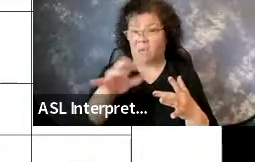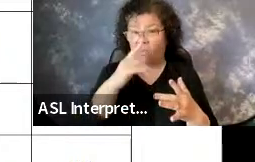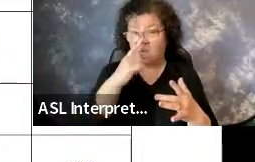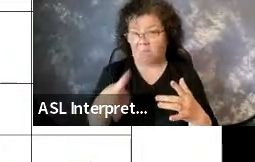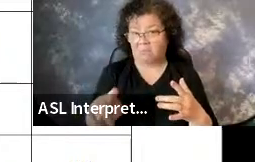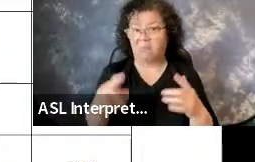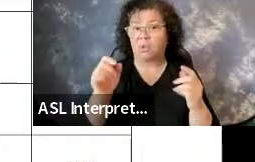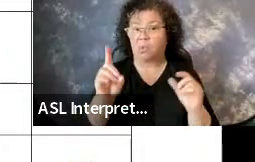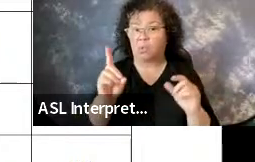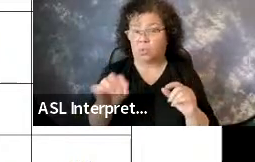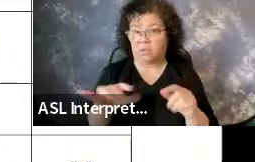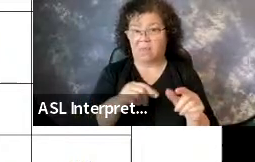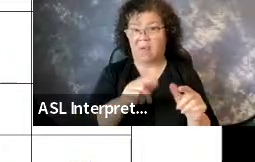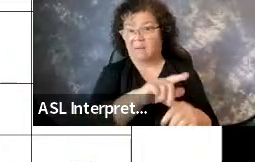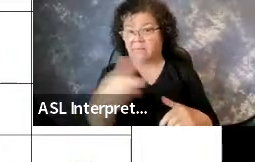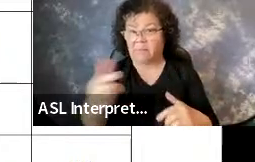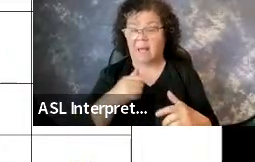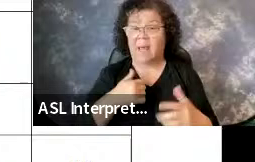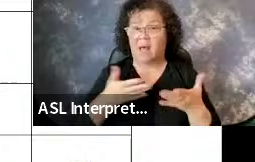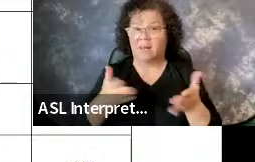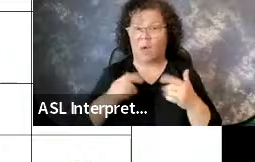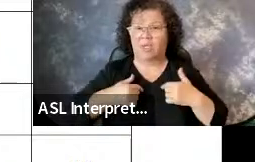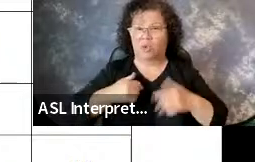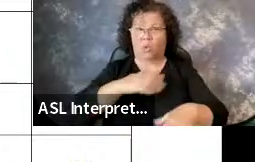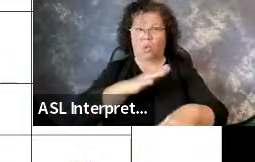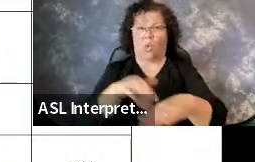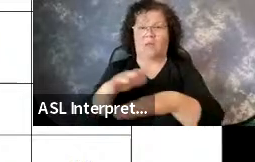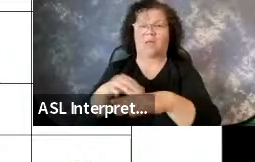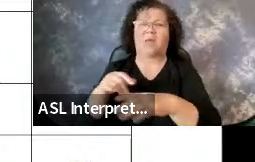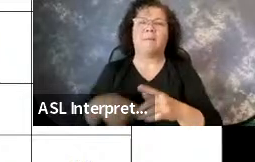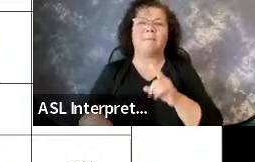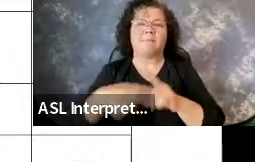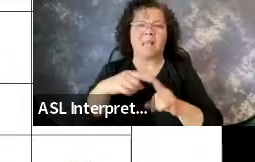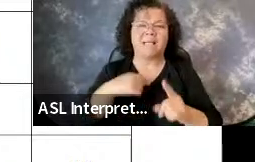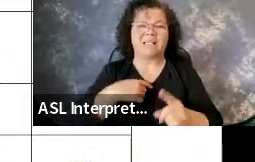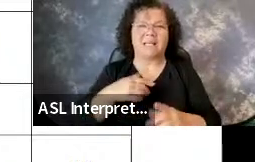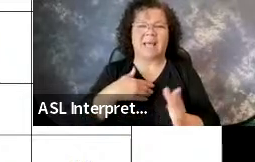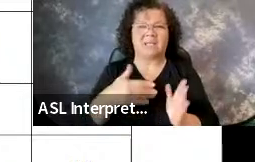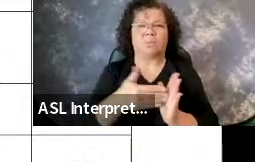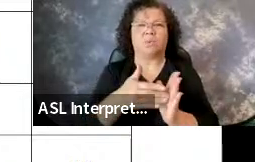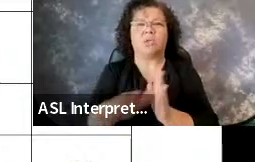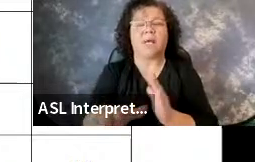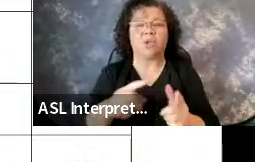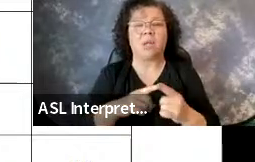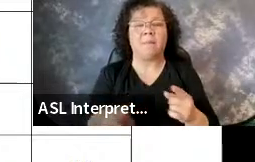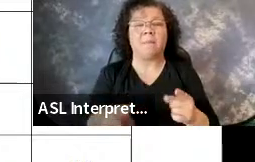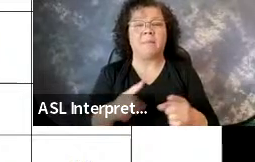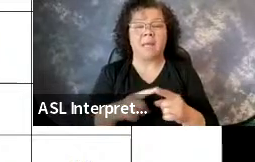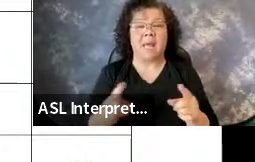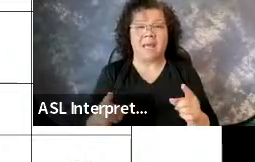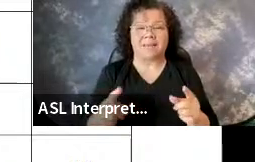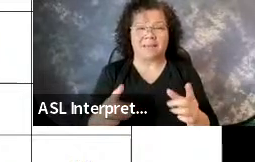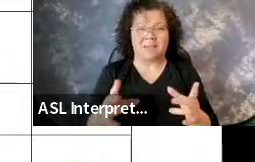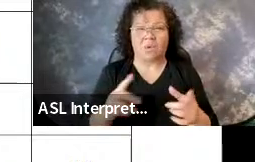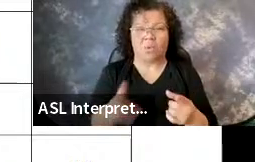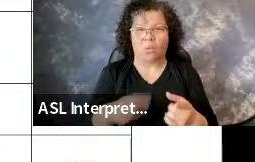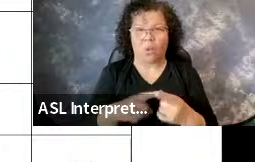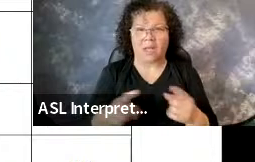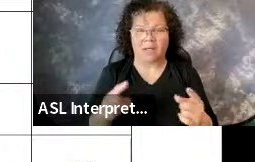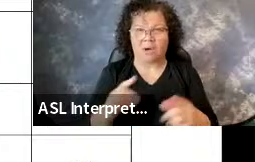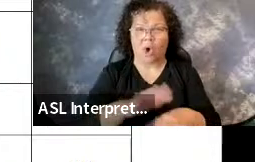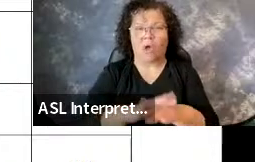then I think it's just projecting. Mostly we can hear folks, but when multiple people are talking, it just turns into garble